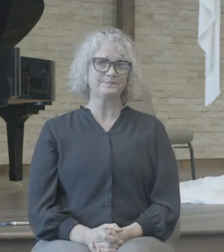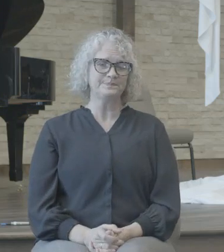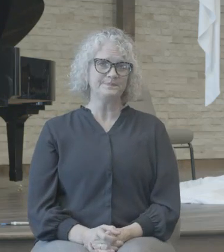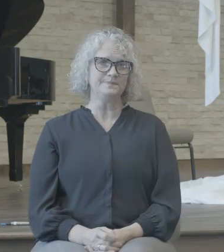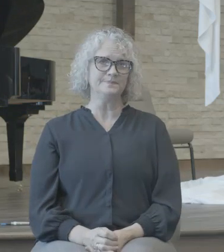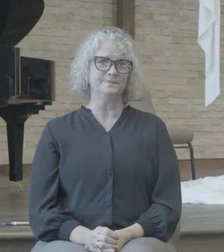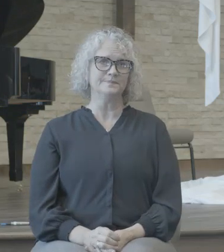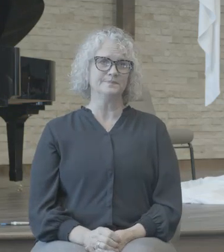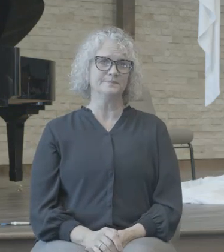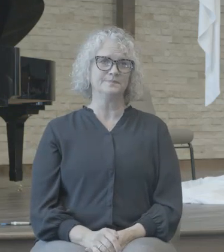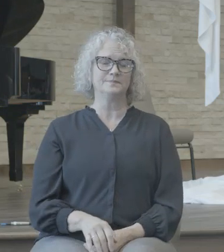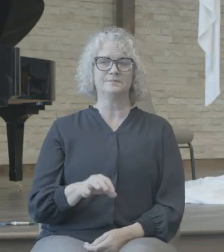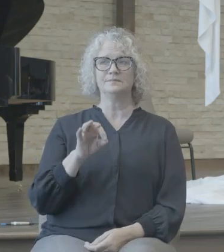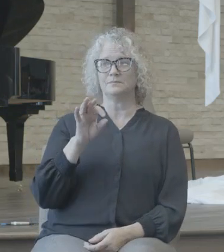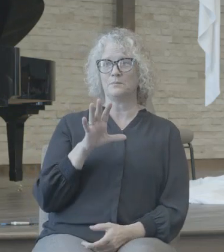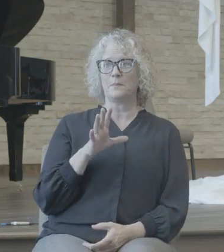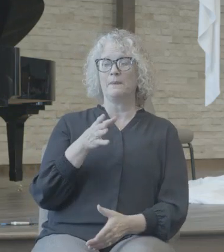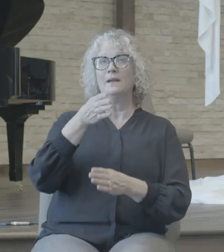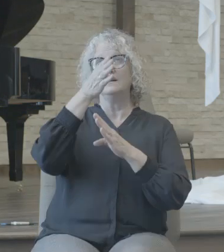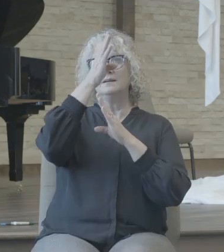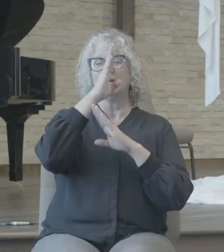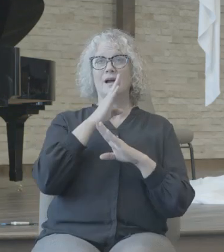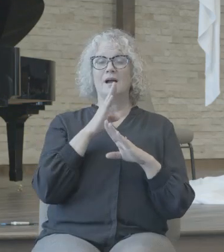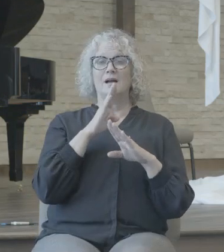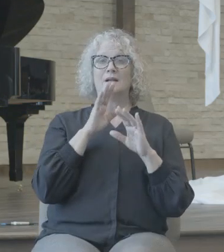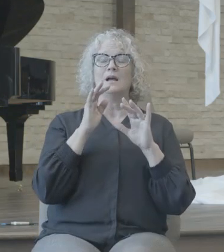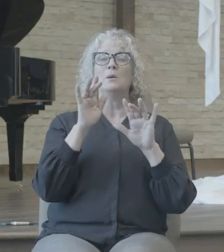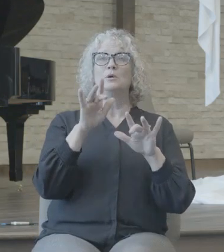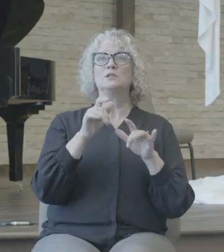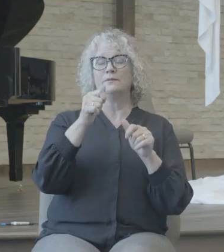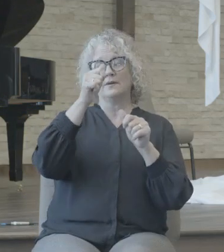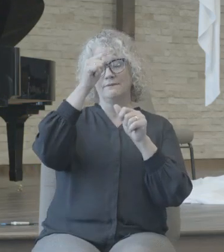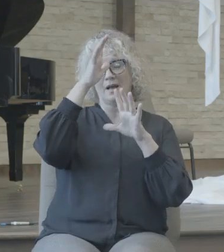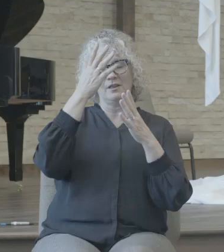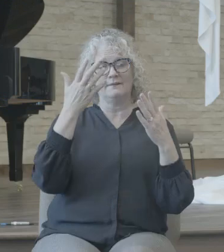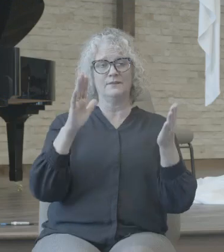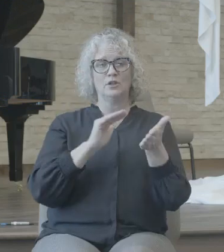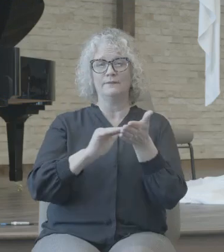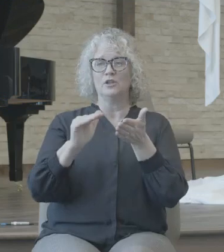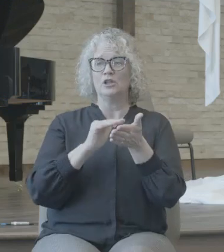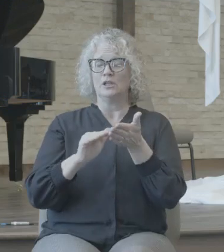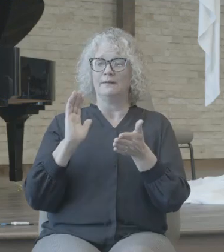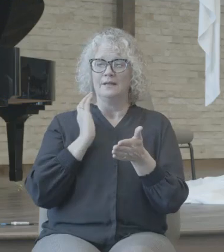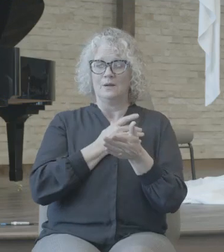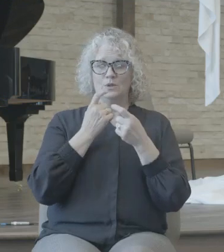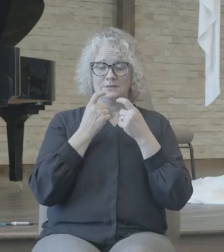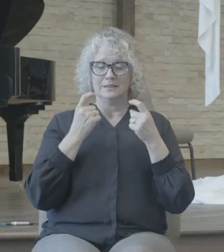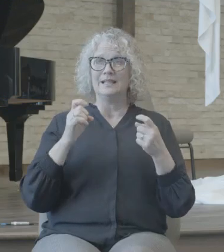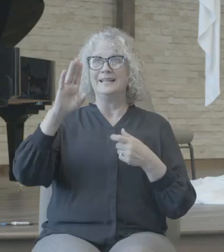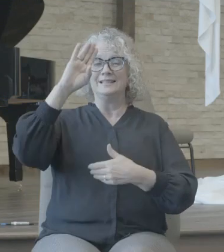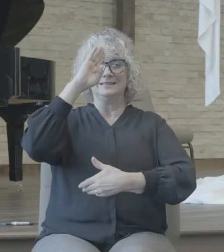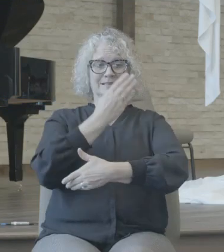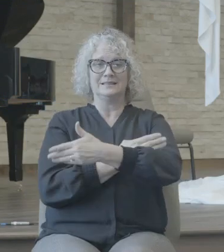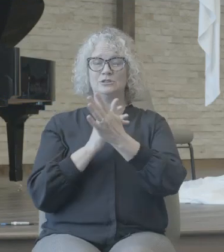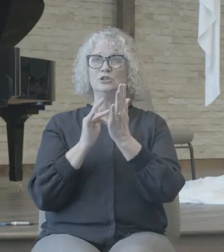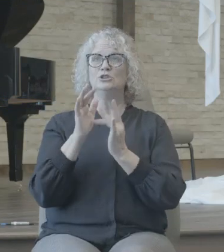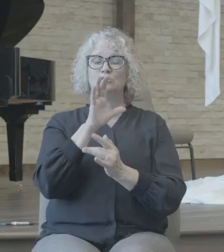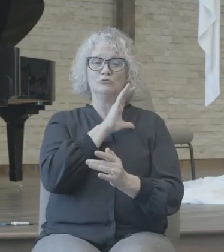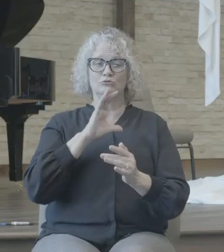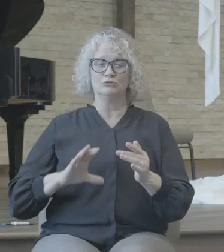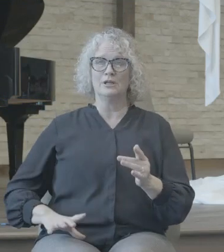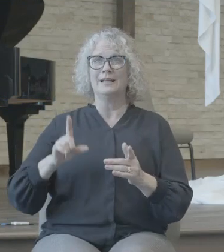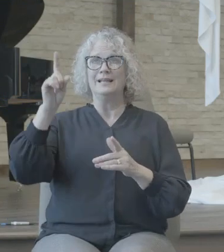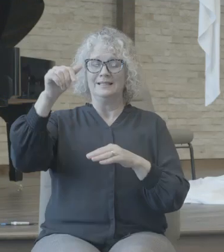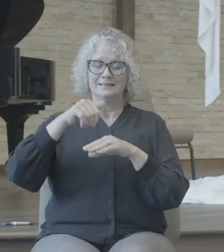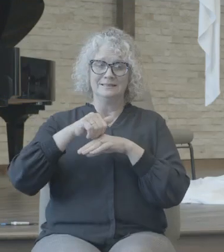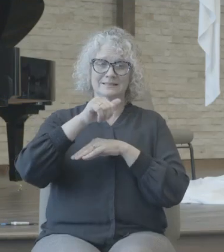God, our merciful Father, has forgiven all our sins. He sent his Son, Jesus Christ, to be our Redeemer